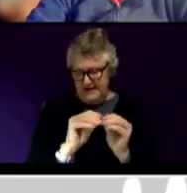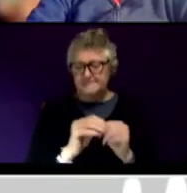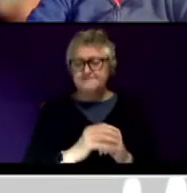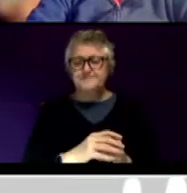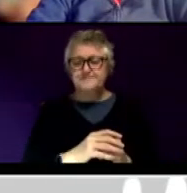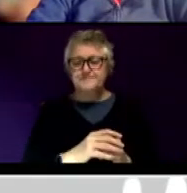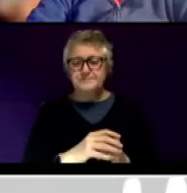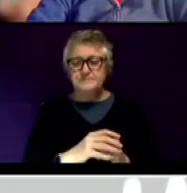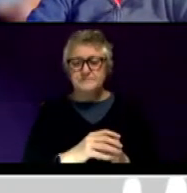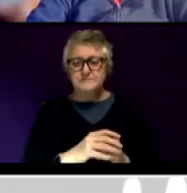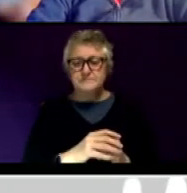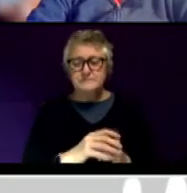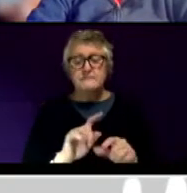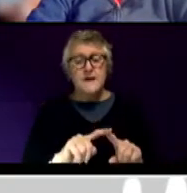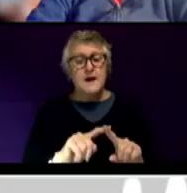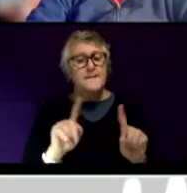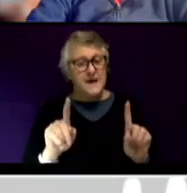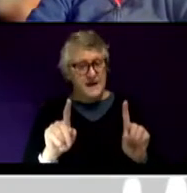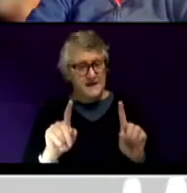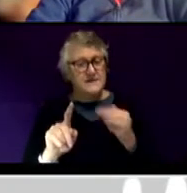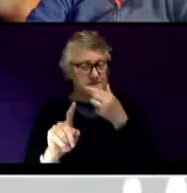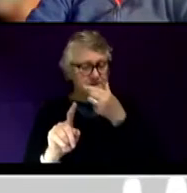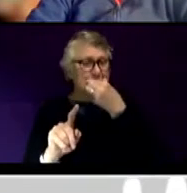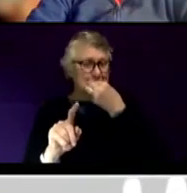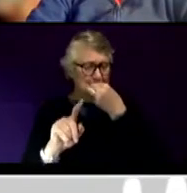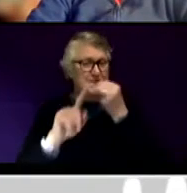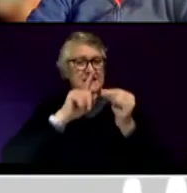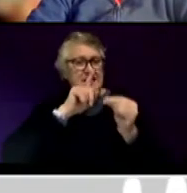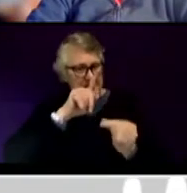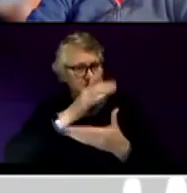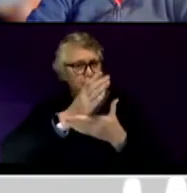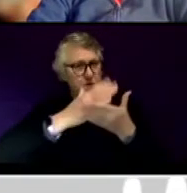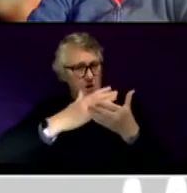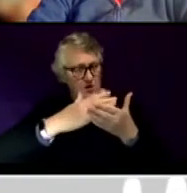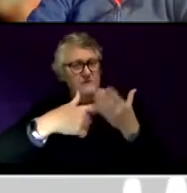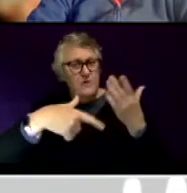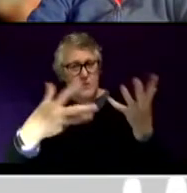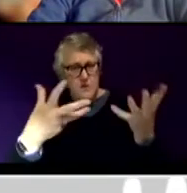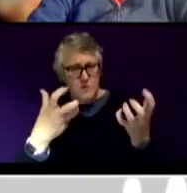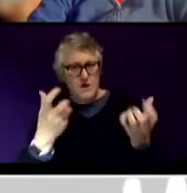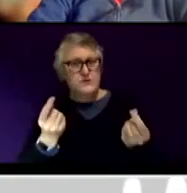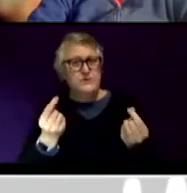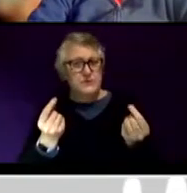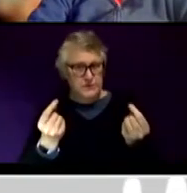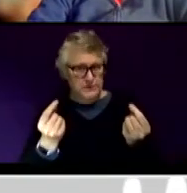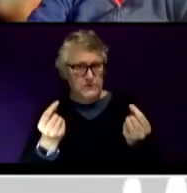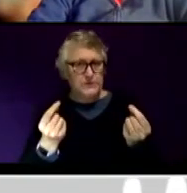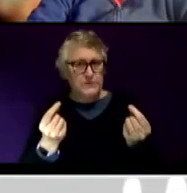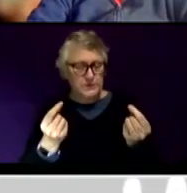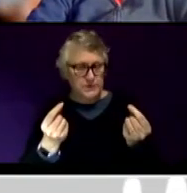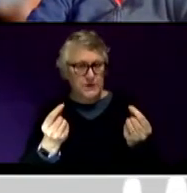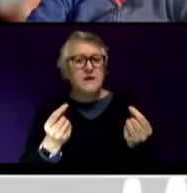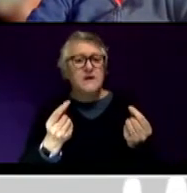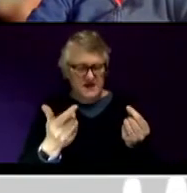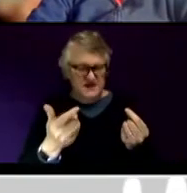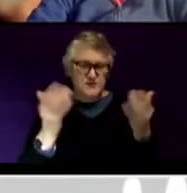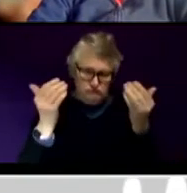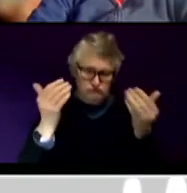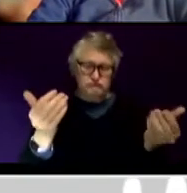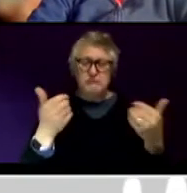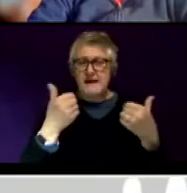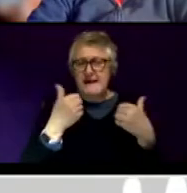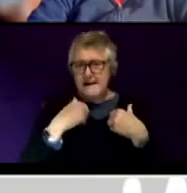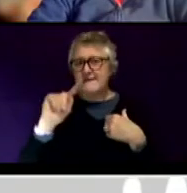piece of it, but it is part of what we want to do is have town halls.